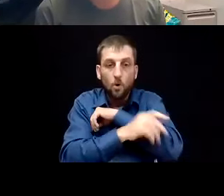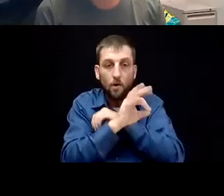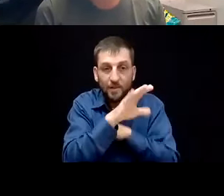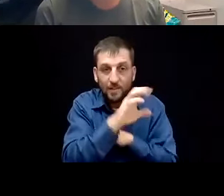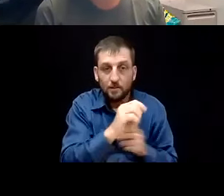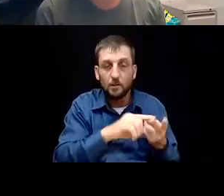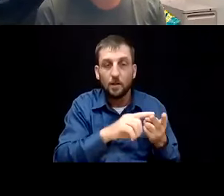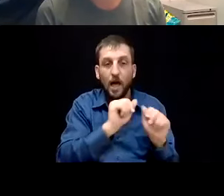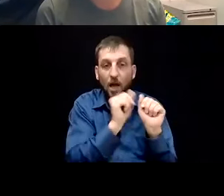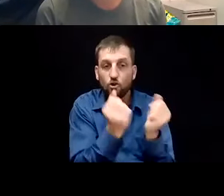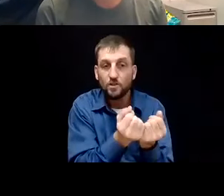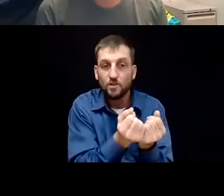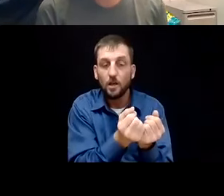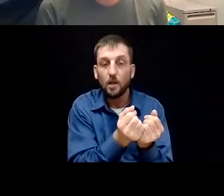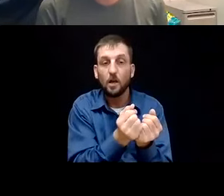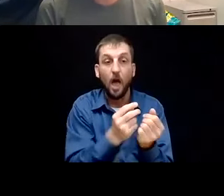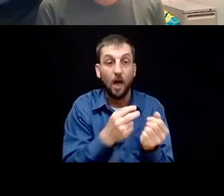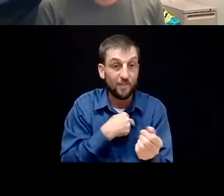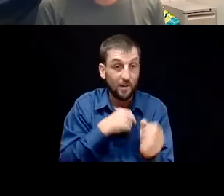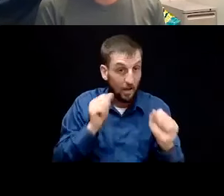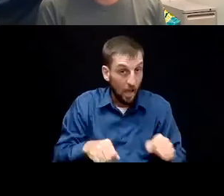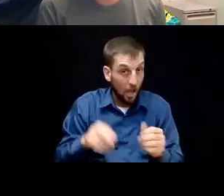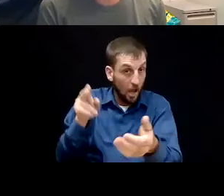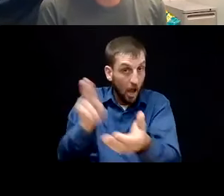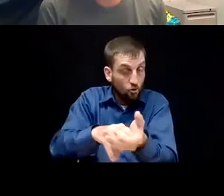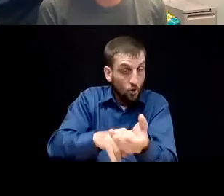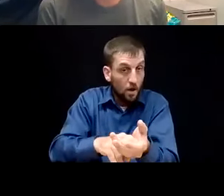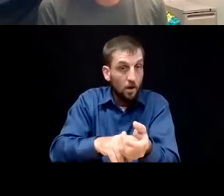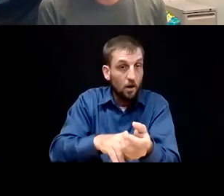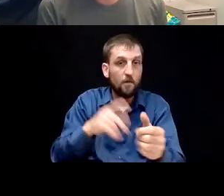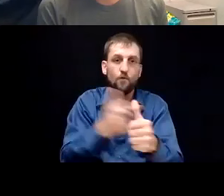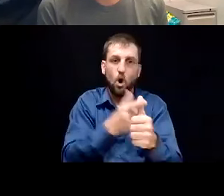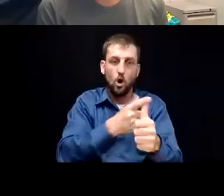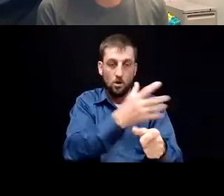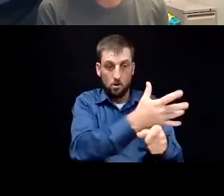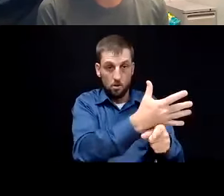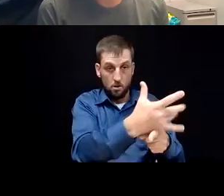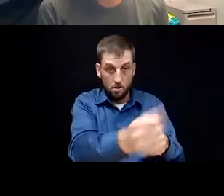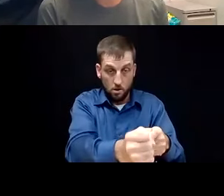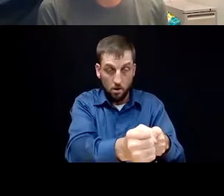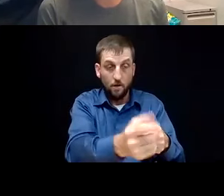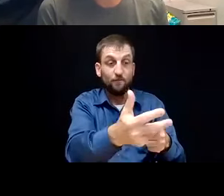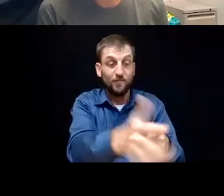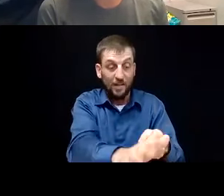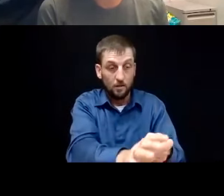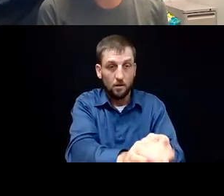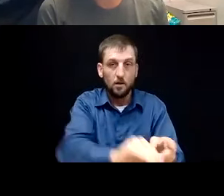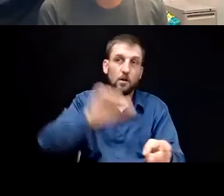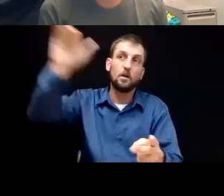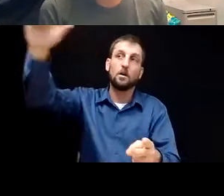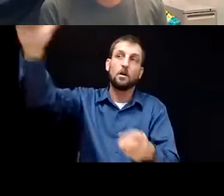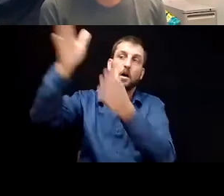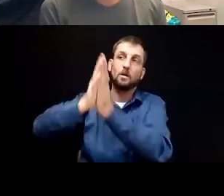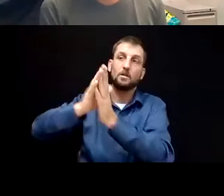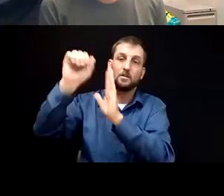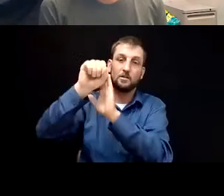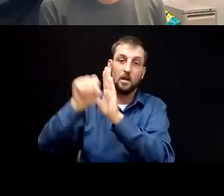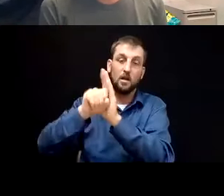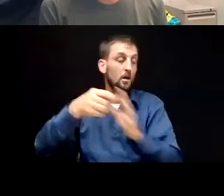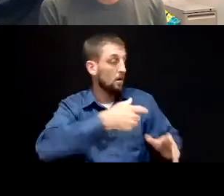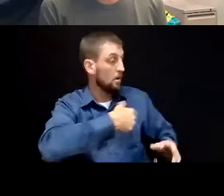to contract for anything before they come and they ask for help from the state. We get those requests, we validate them, we authorize